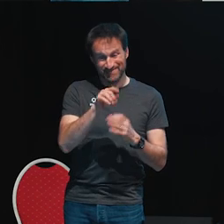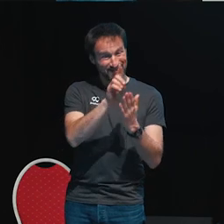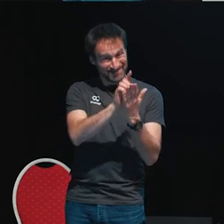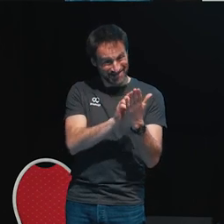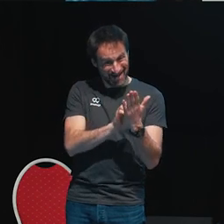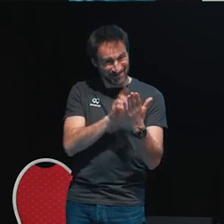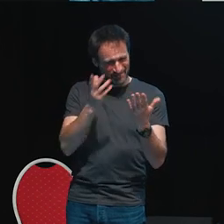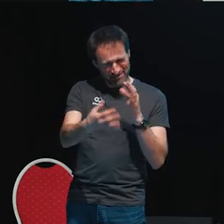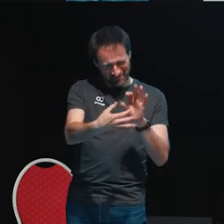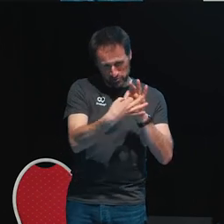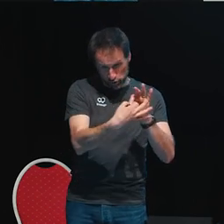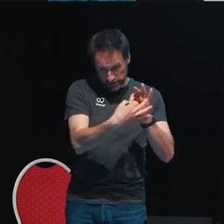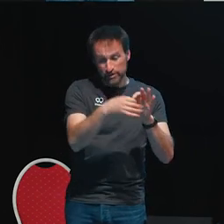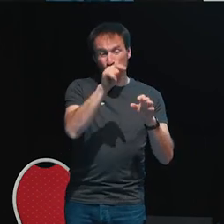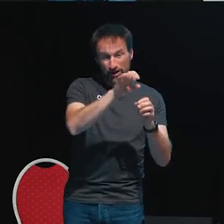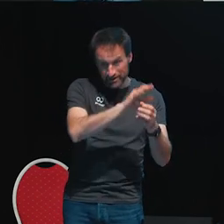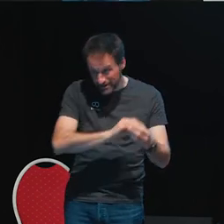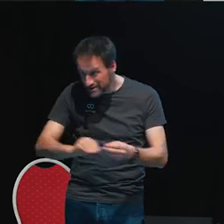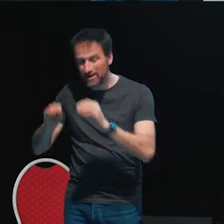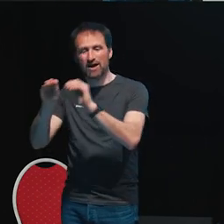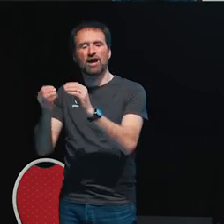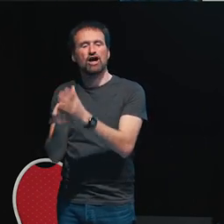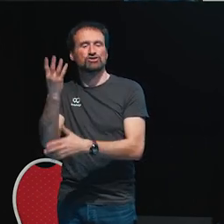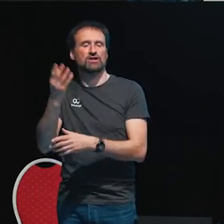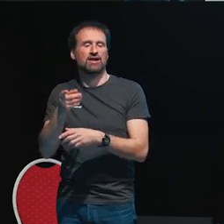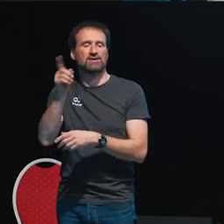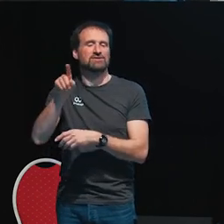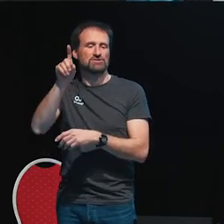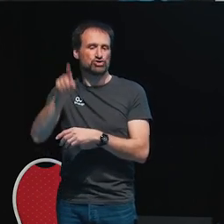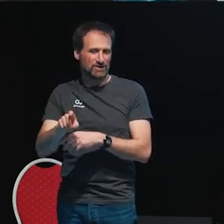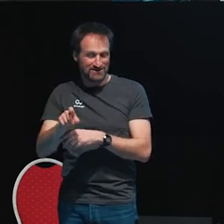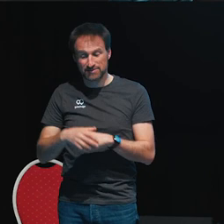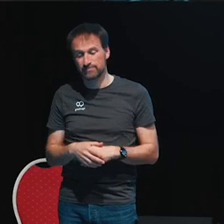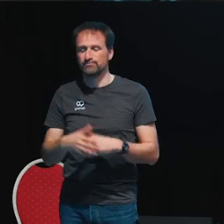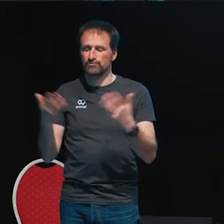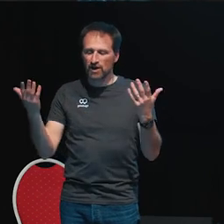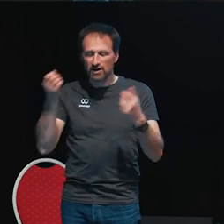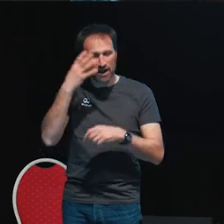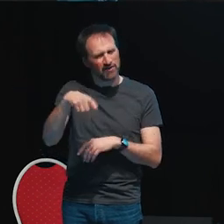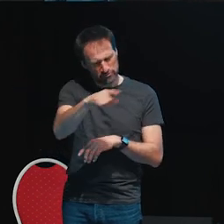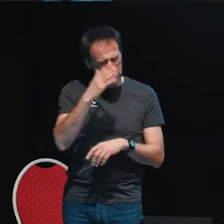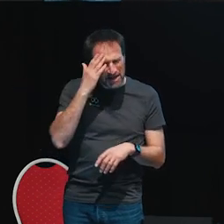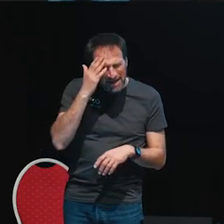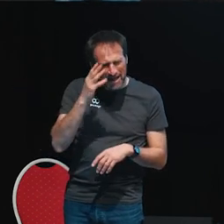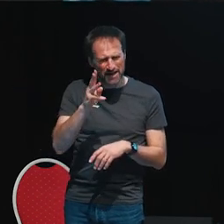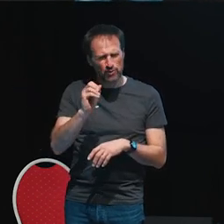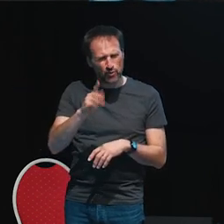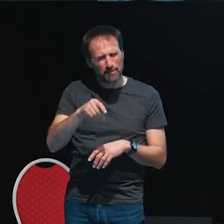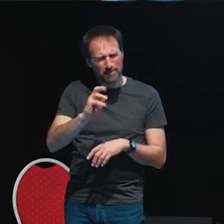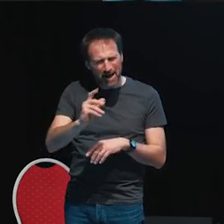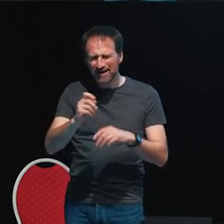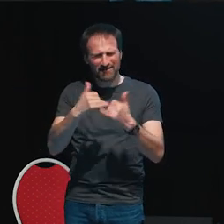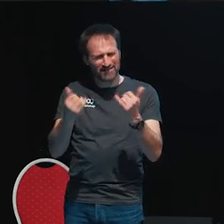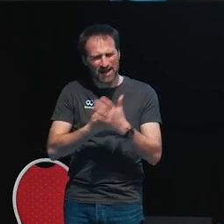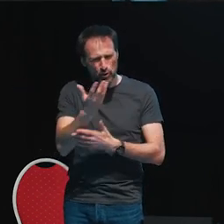the strings, the string representation. Now, if you're familiar with the Webpack like output of the code, you notice at the far right, this